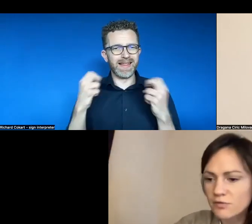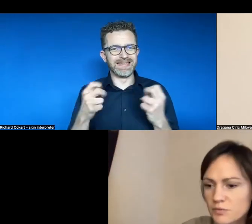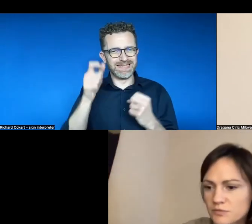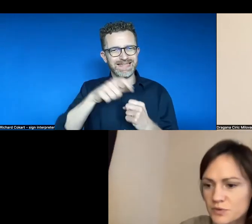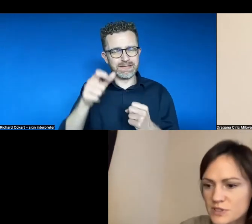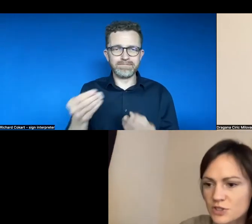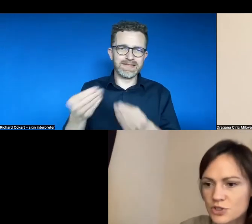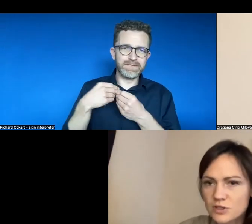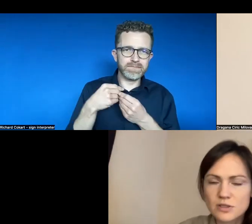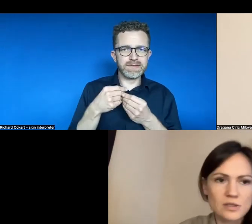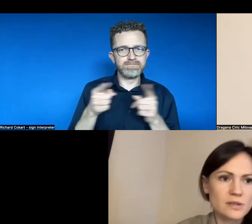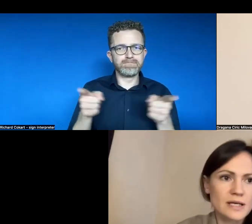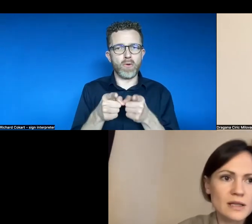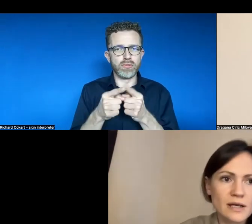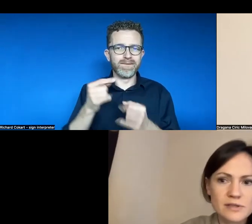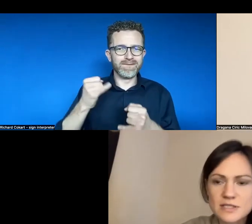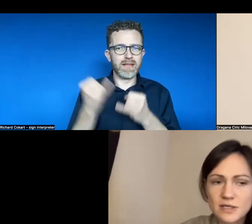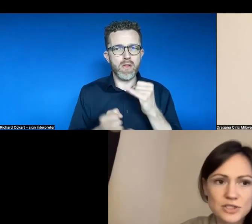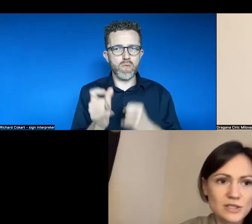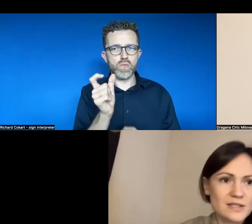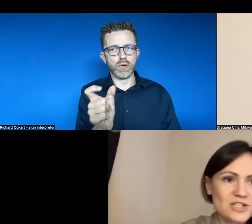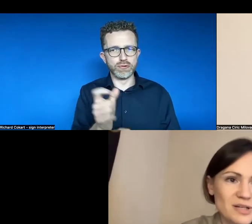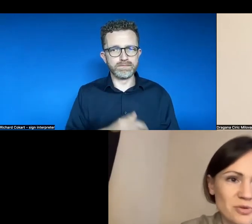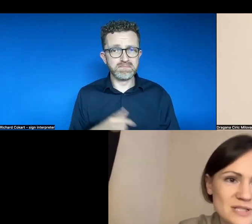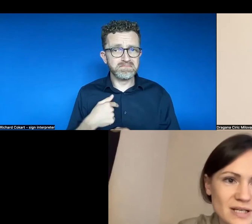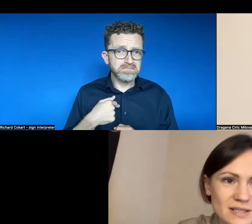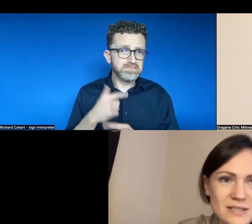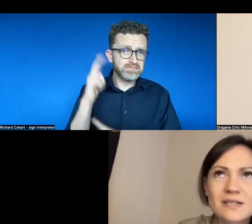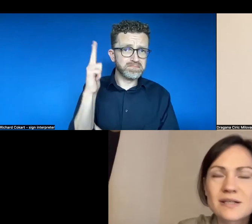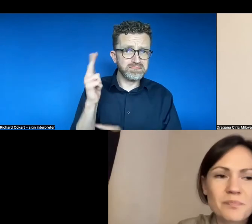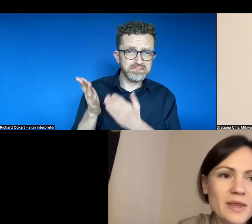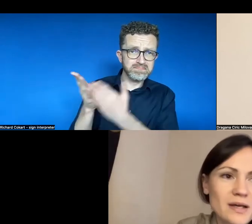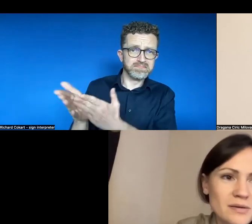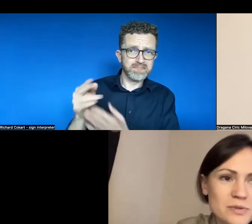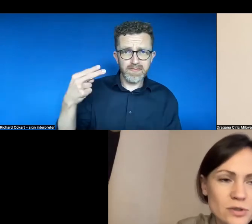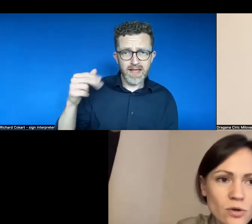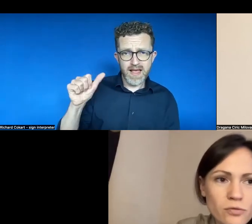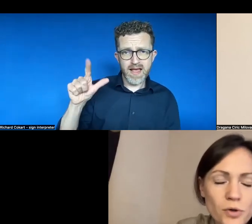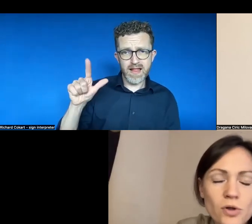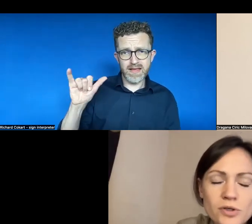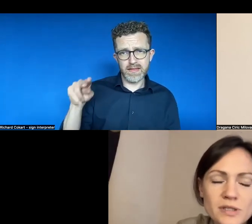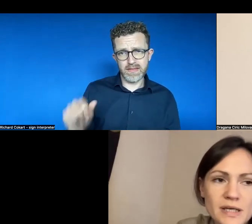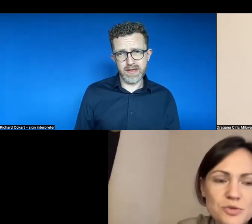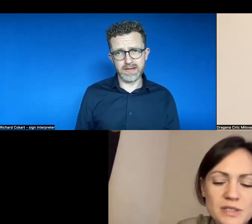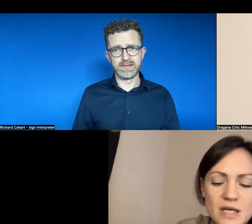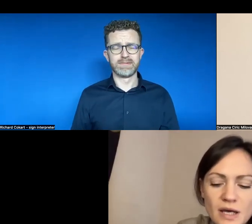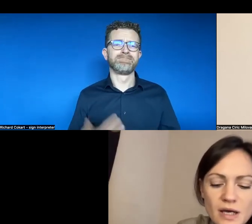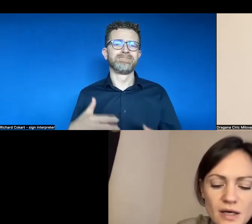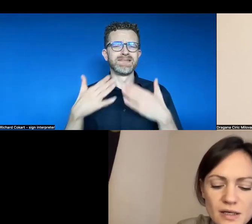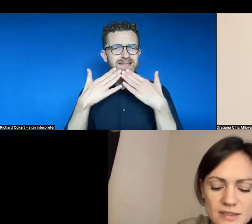Thank you everyone for such a lively discussion in chat box and for all your